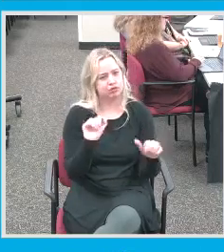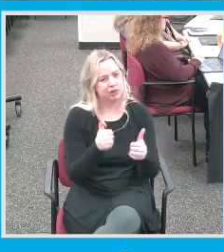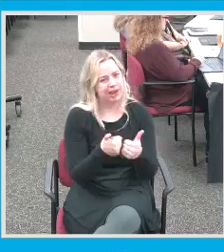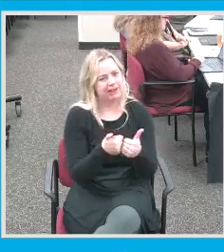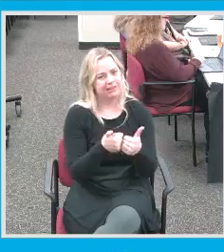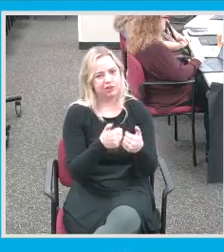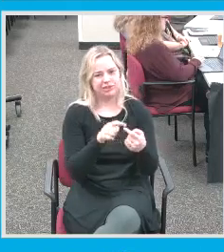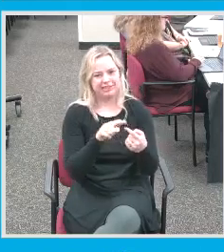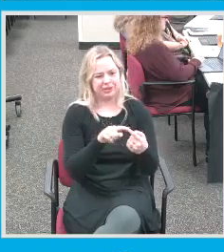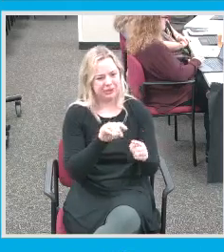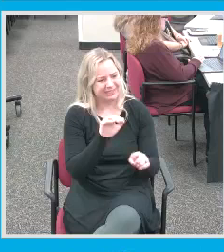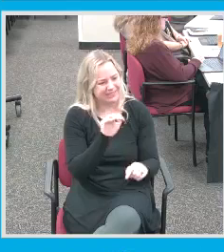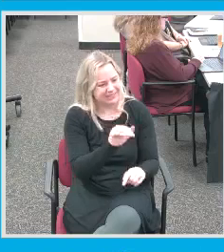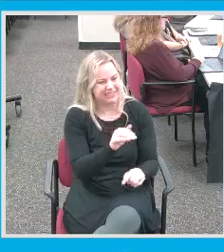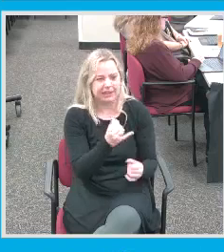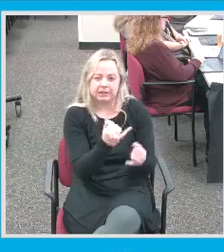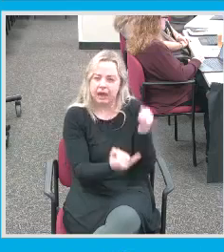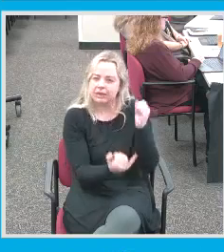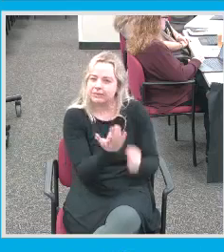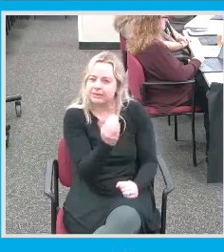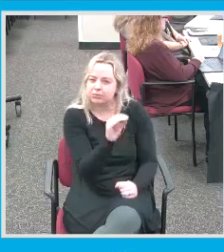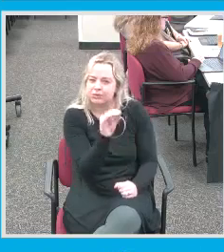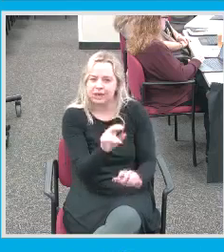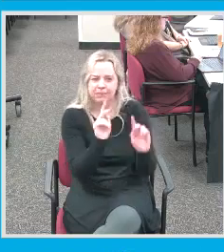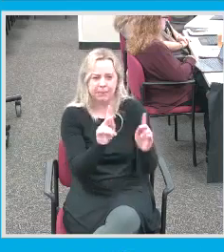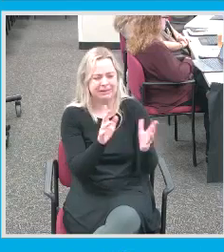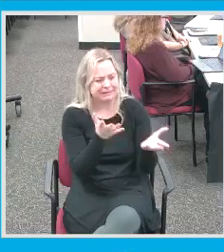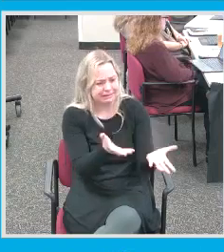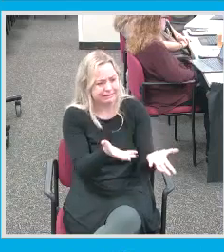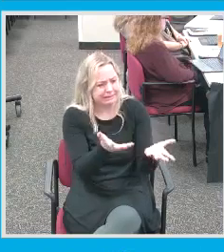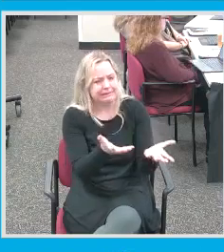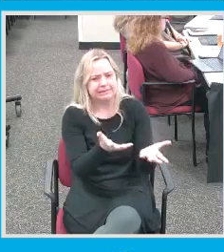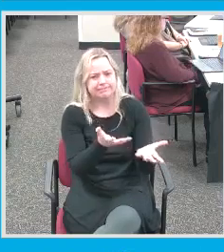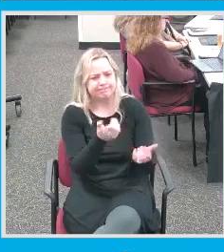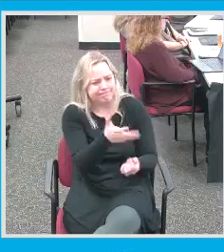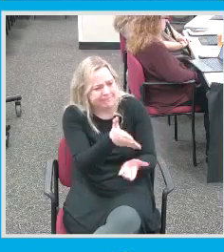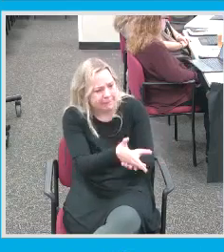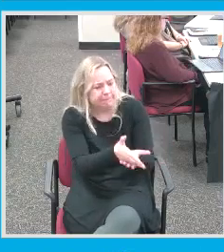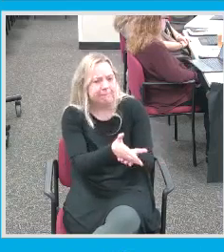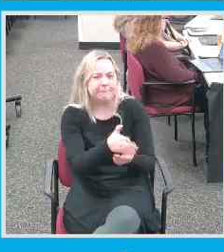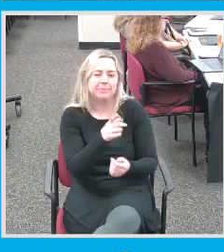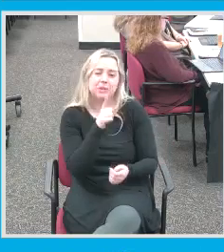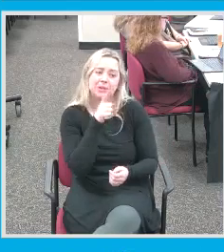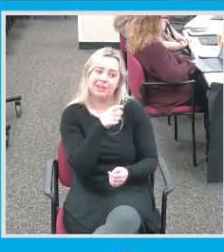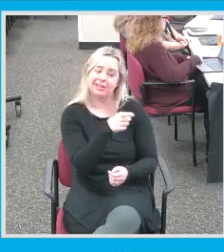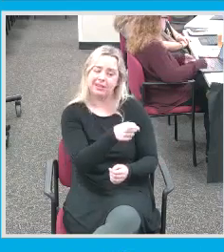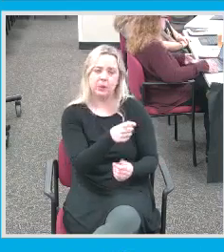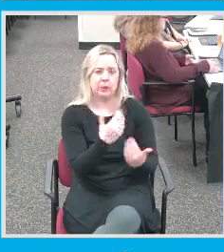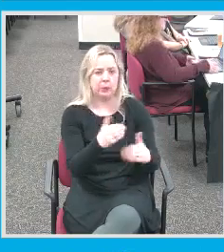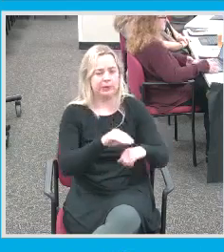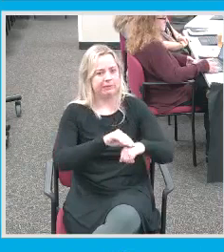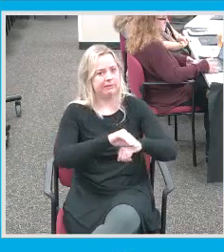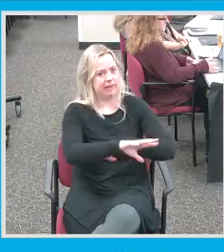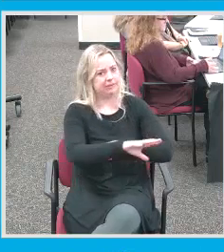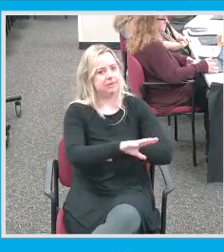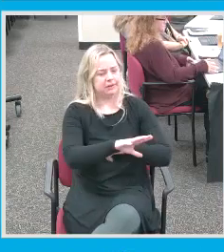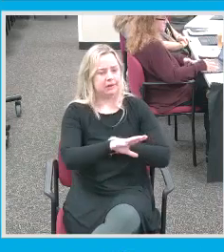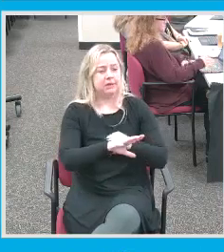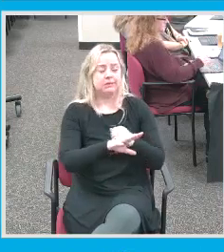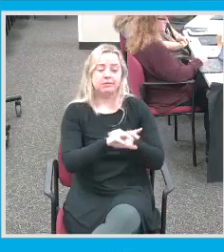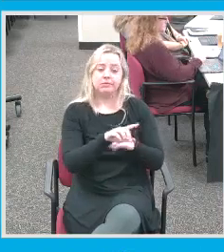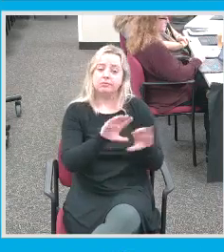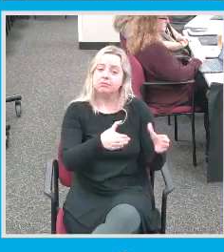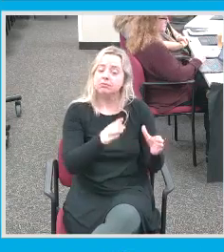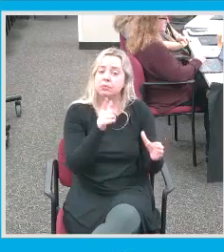15%. Those are people that are disproportionately impacted by tobacco, our low income, so low SES